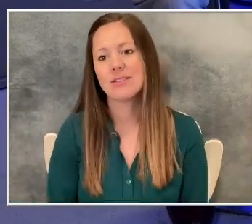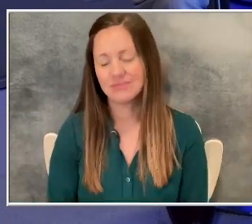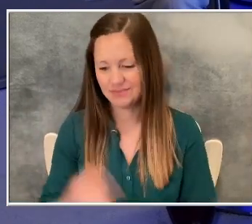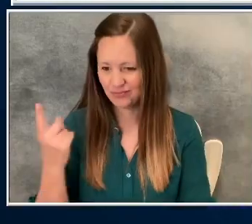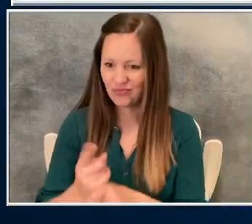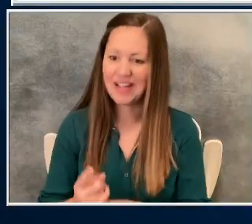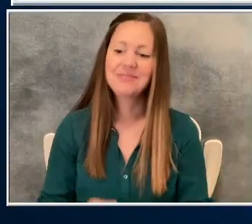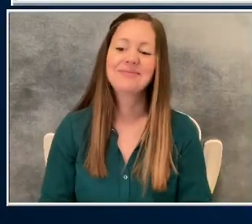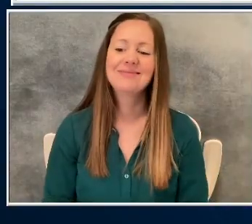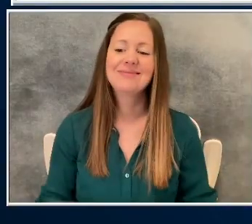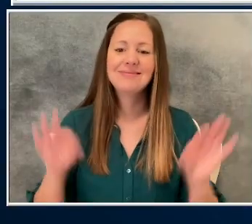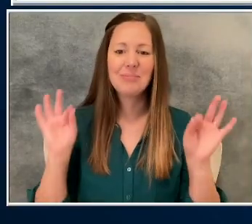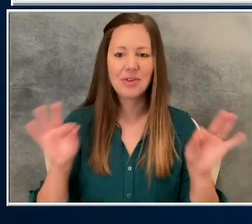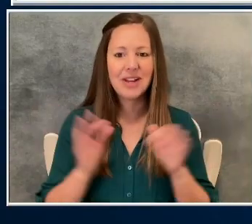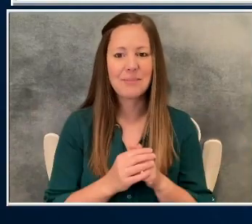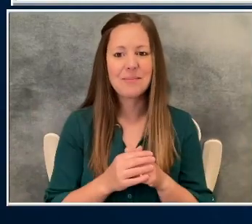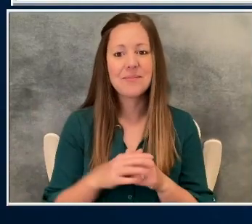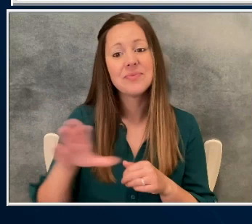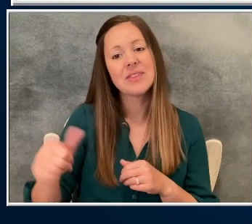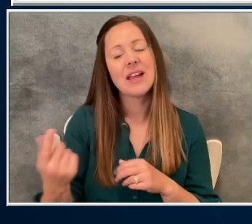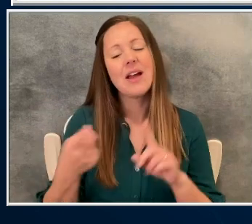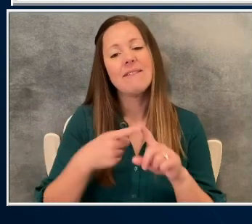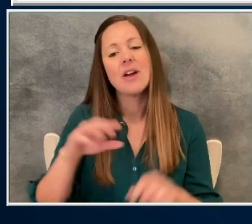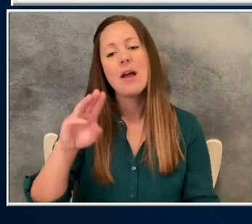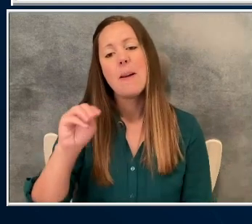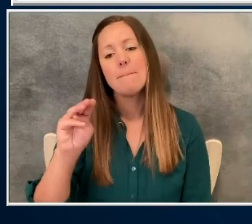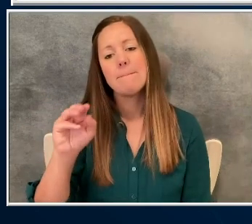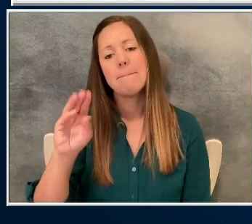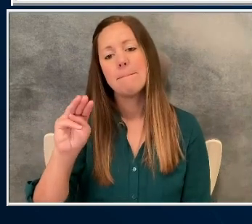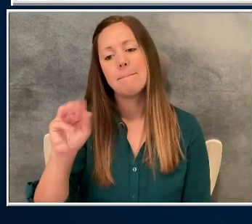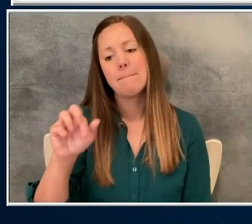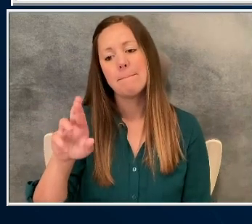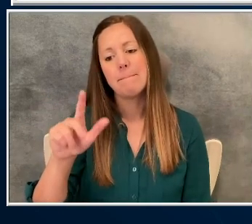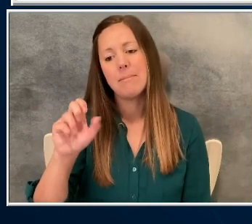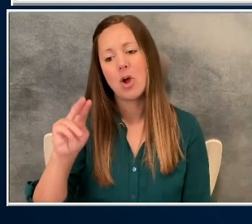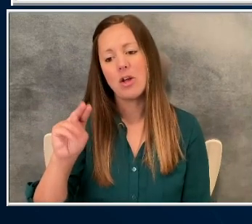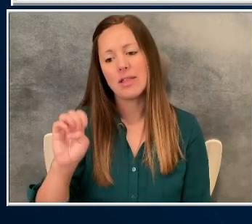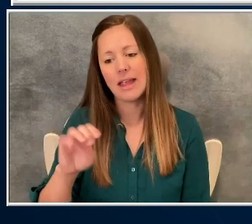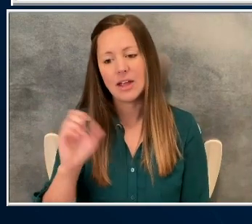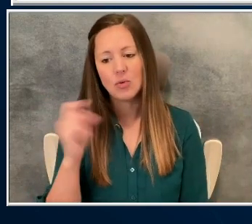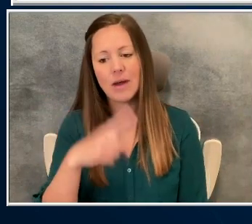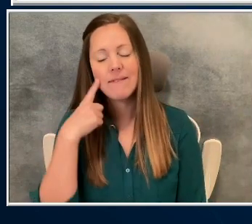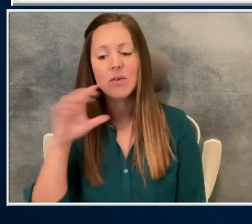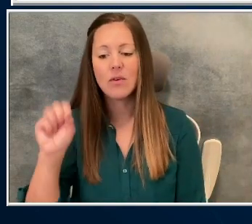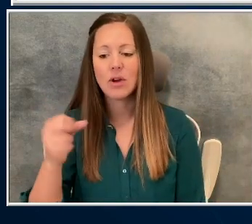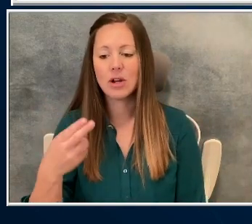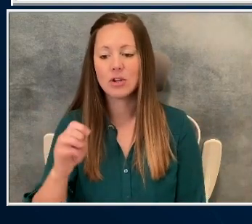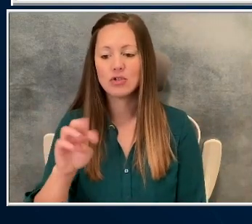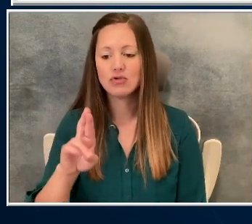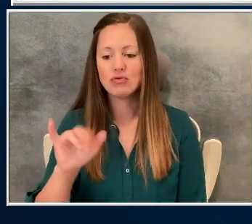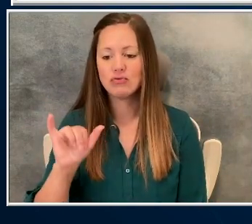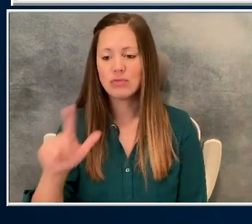Good. Got another one from Marlene. Marlene has a question, and this one is specific for Sheryl. Marlene